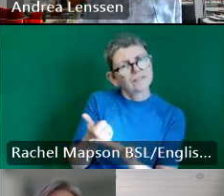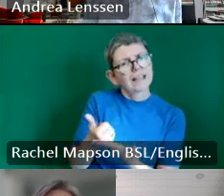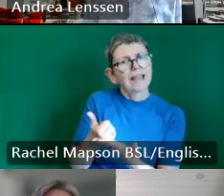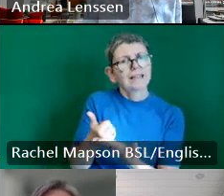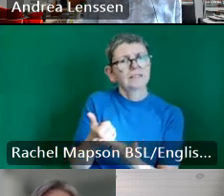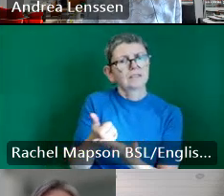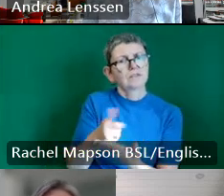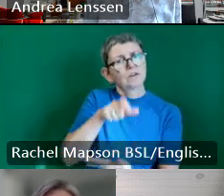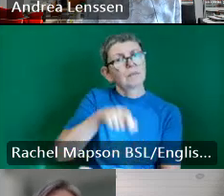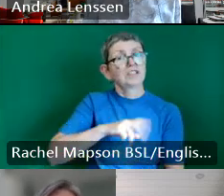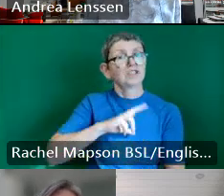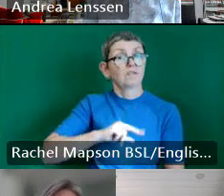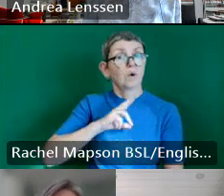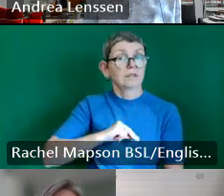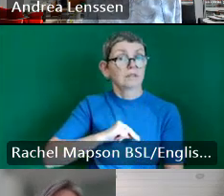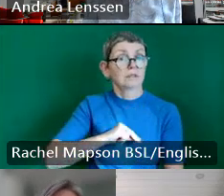room.